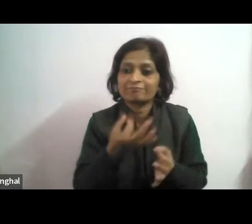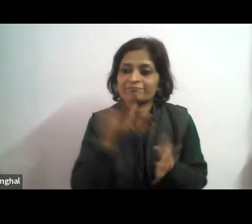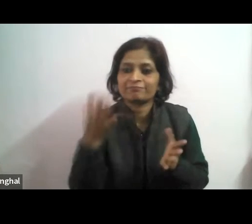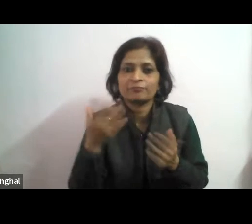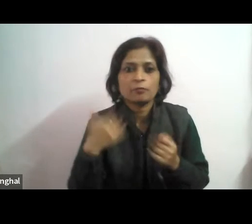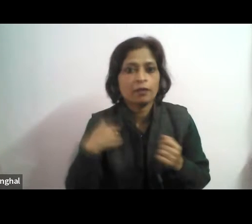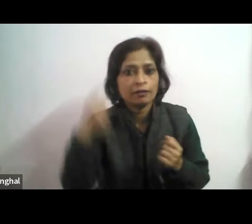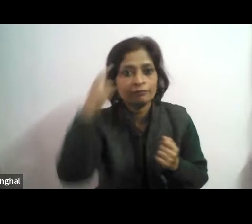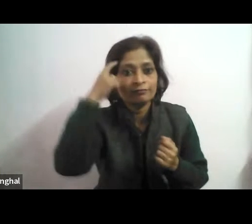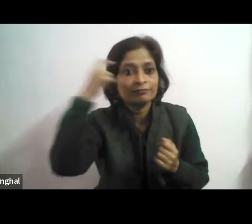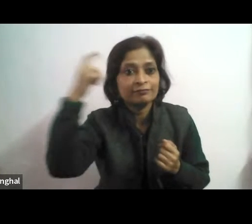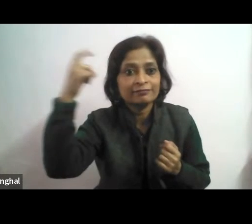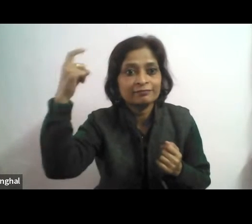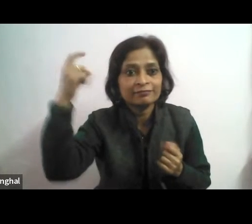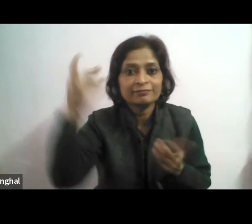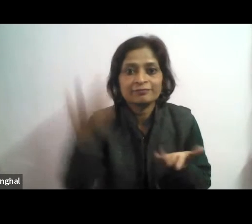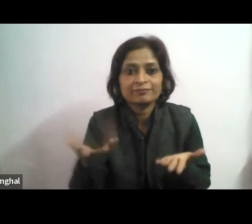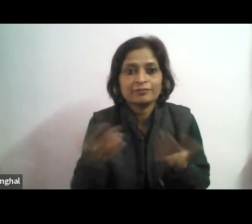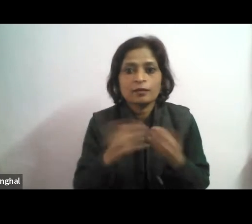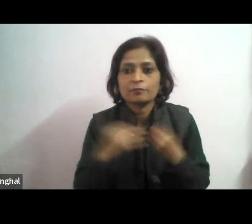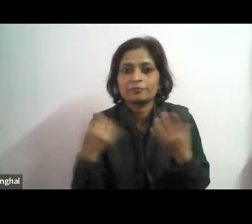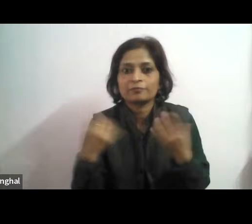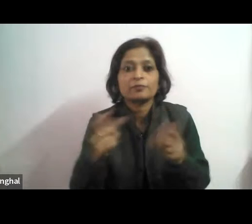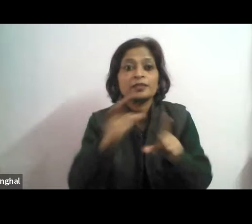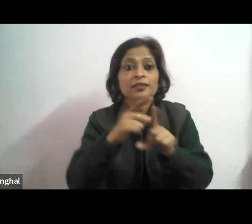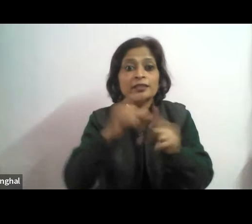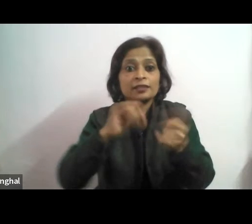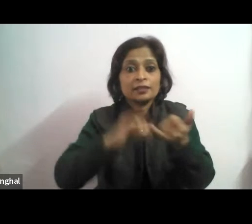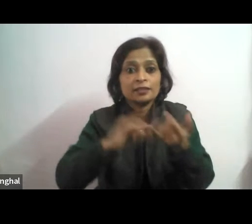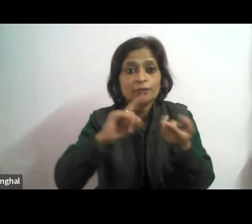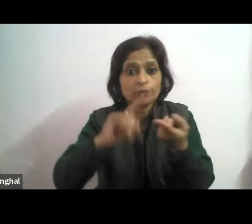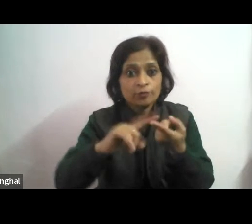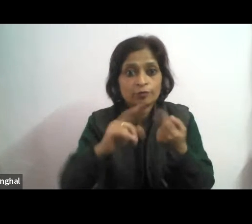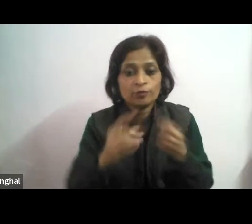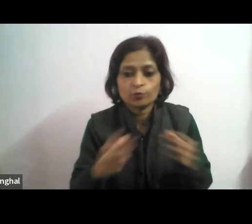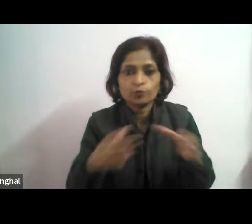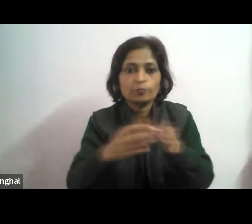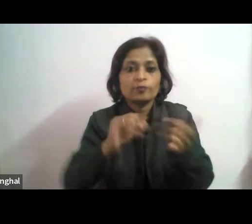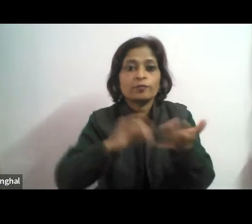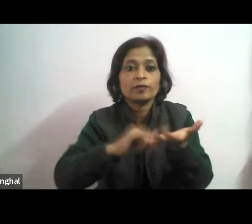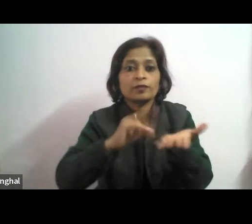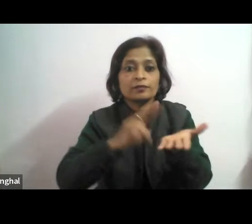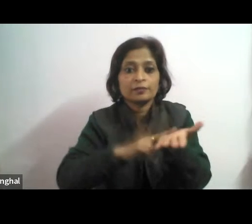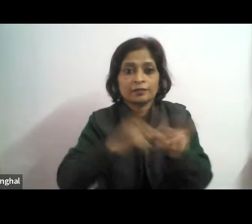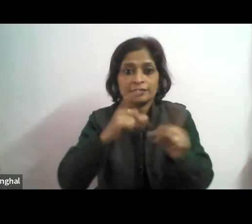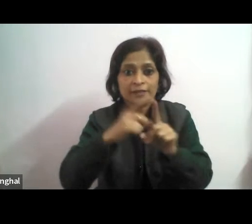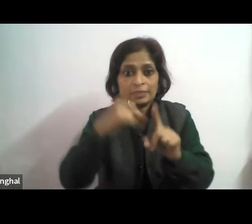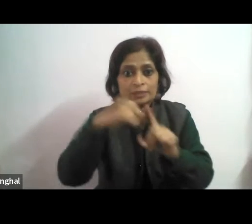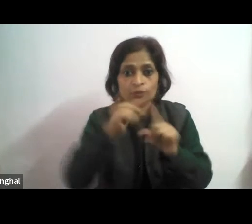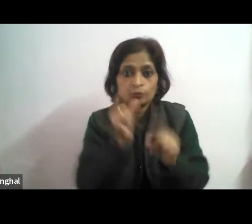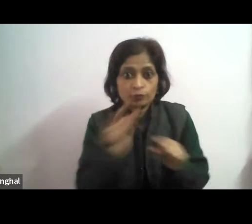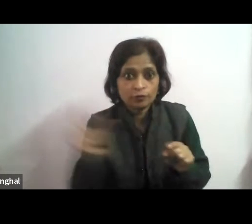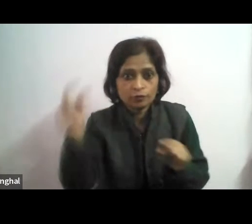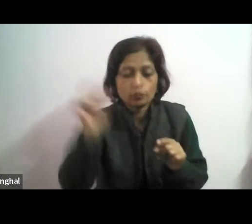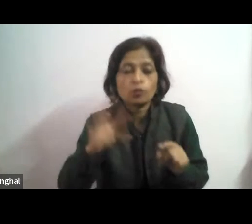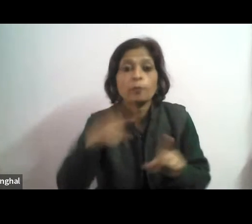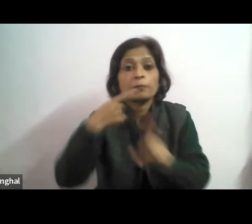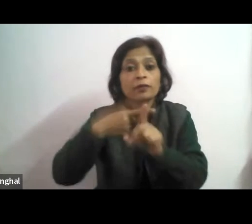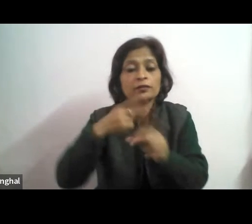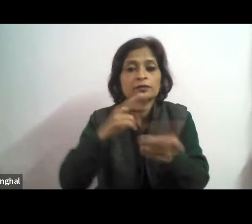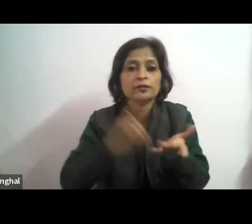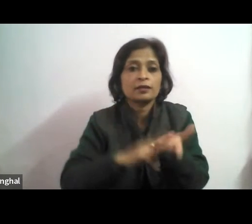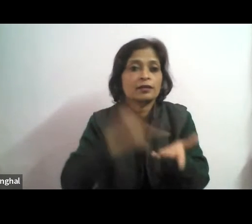dream project of Department of Special Education, SNDT University, and the National Institute for Persons with